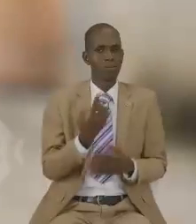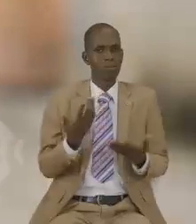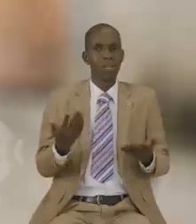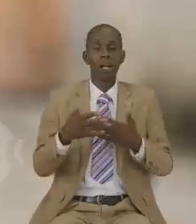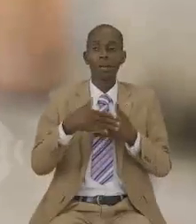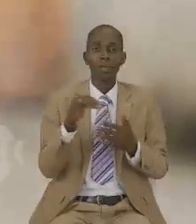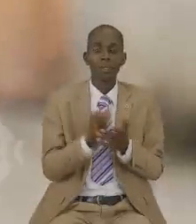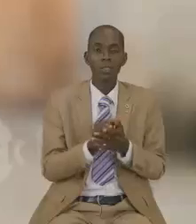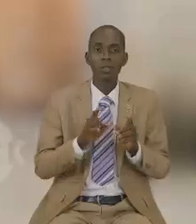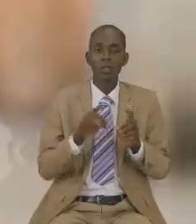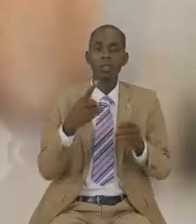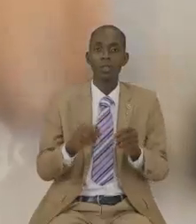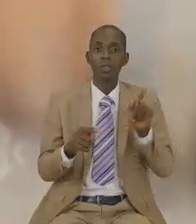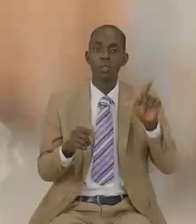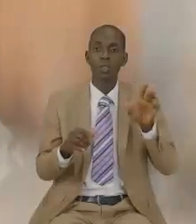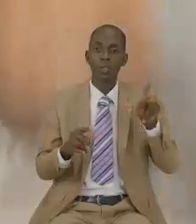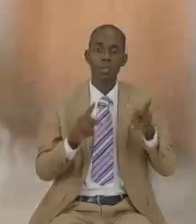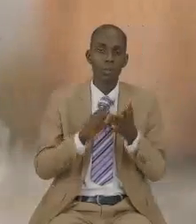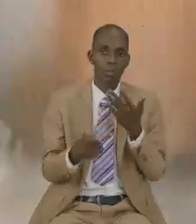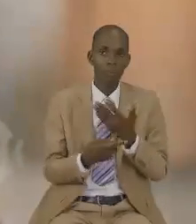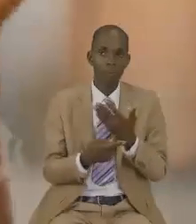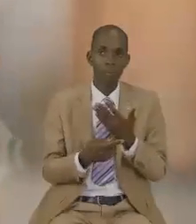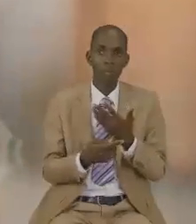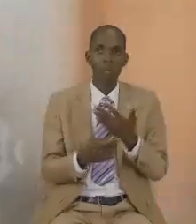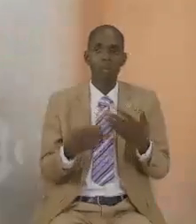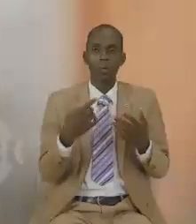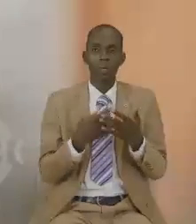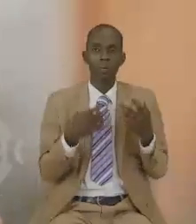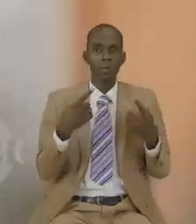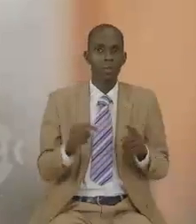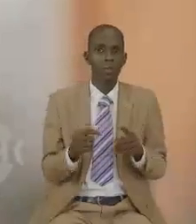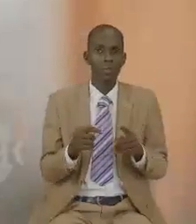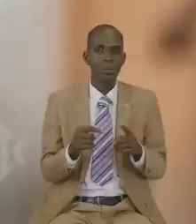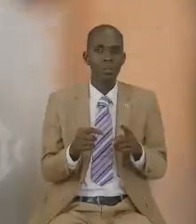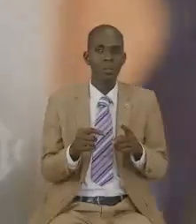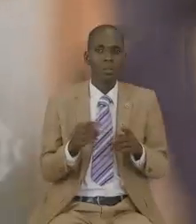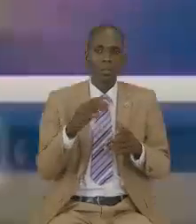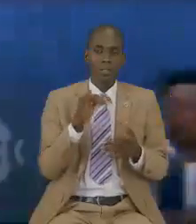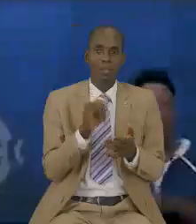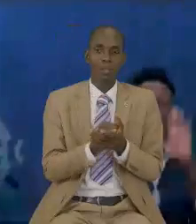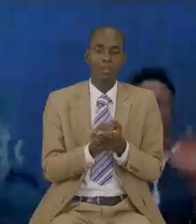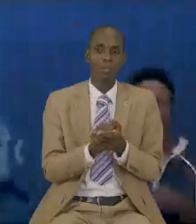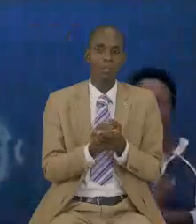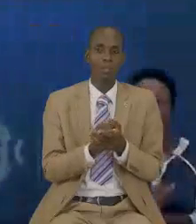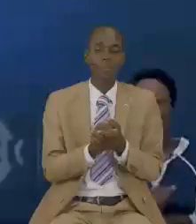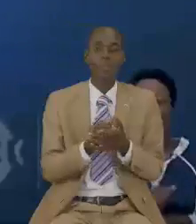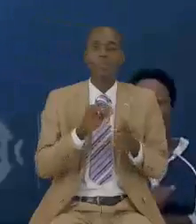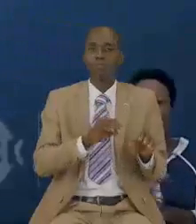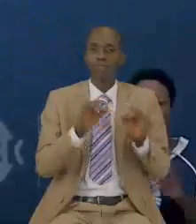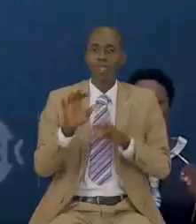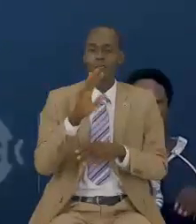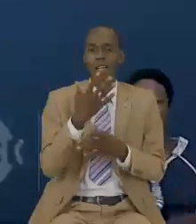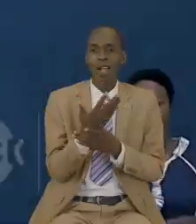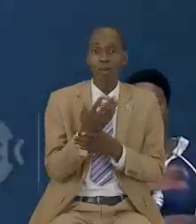that Global Crusade, the time everybody can be free. They say, last word, prayer. Lay your hand,